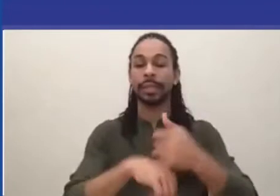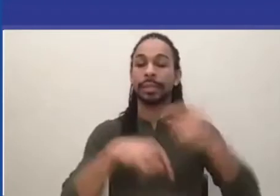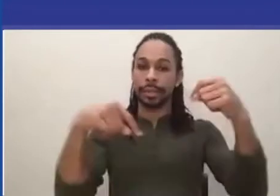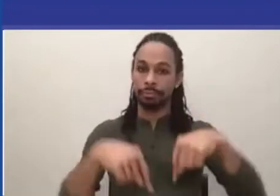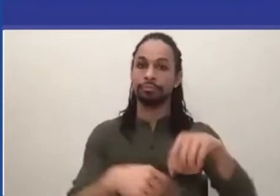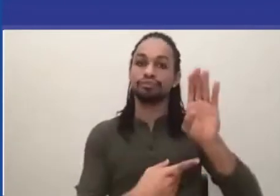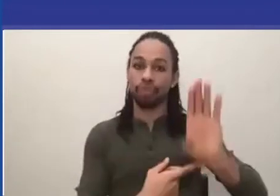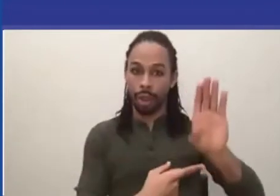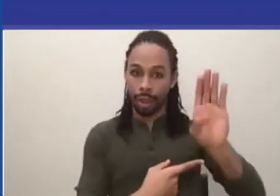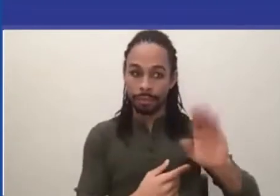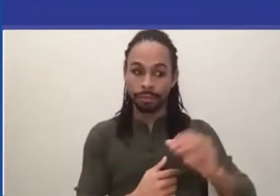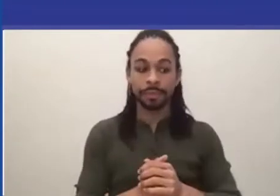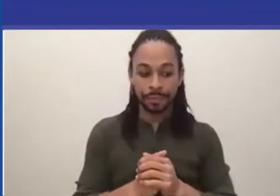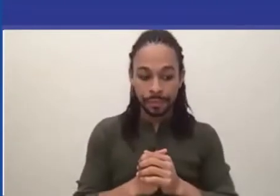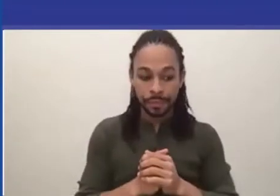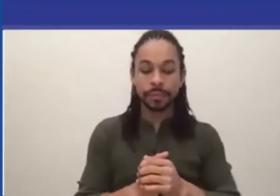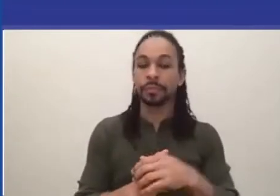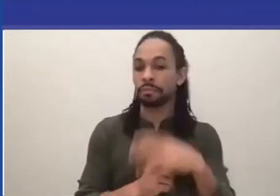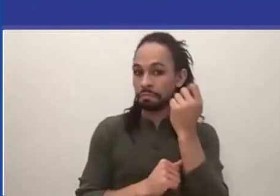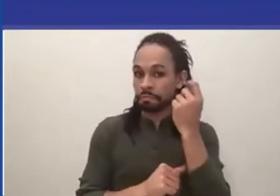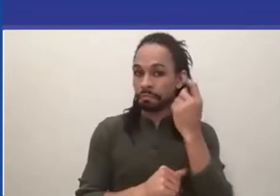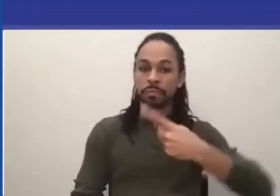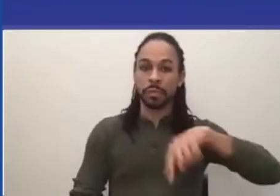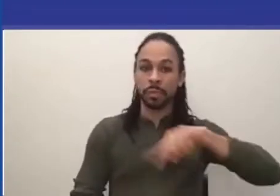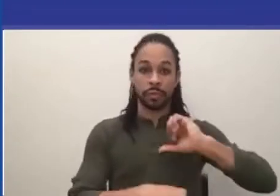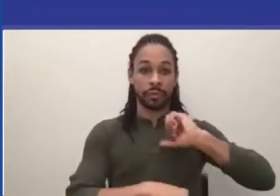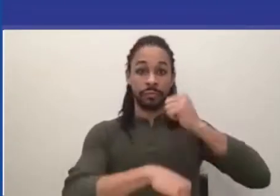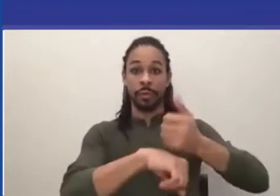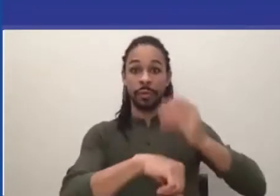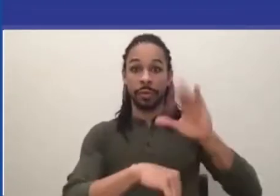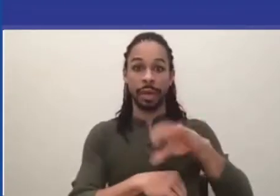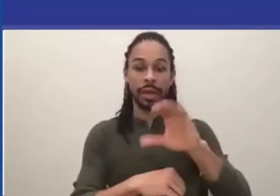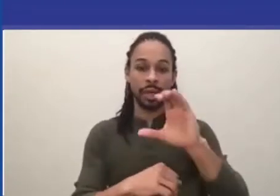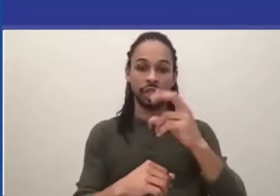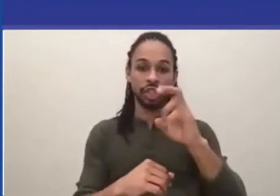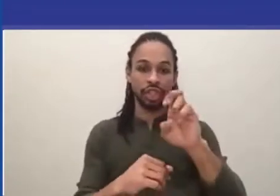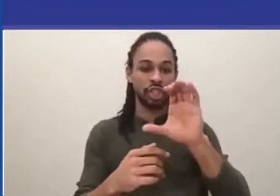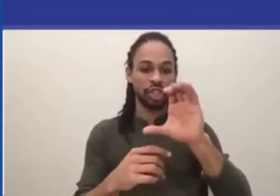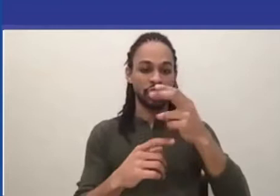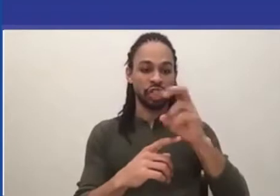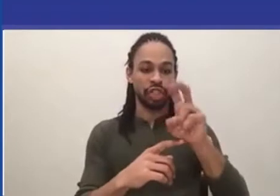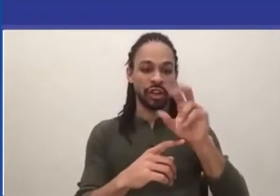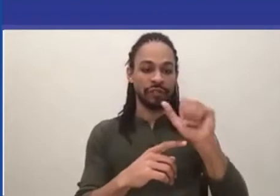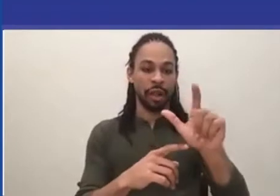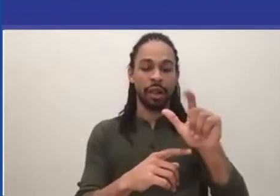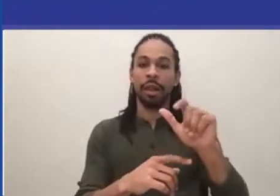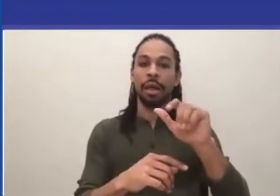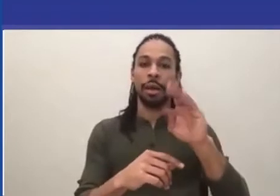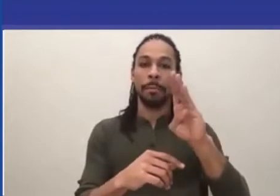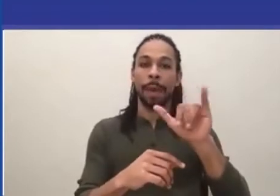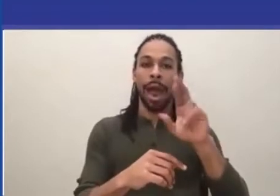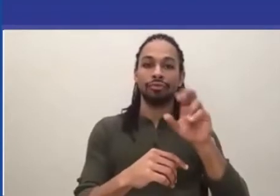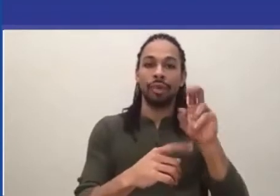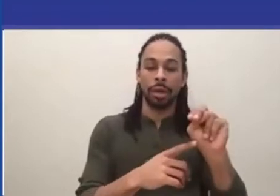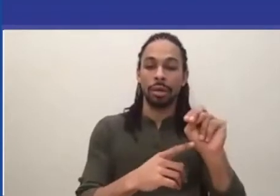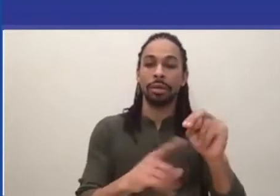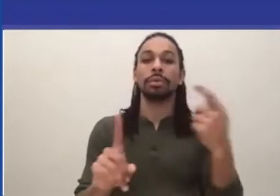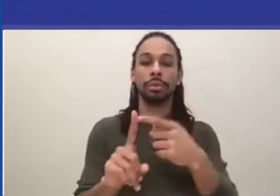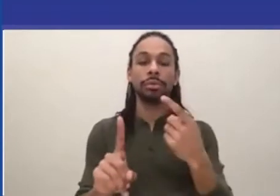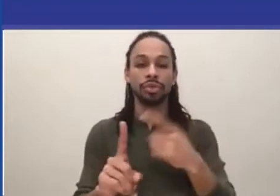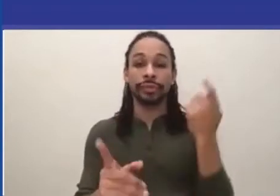who is the acknowledged mother of Rapso, a form of speech, poetry,